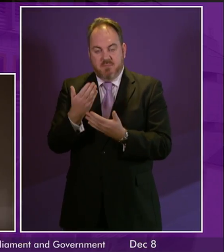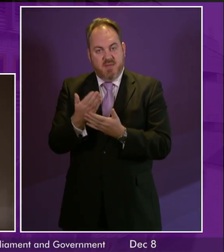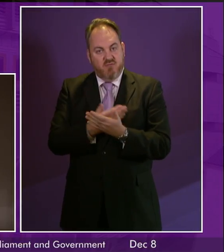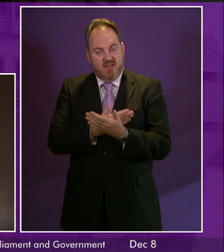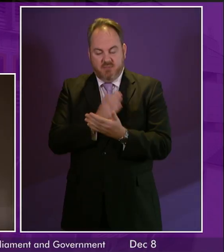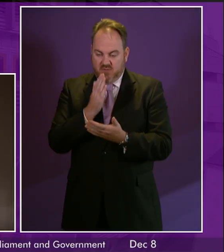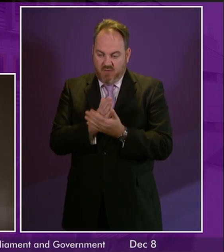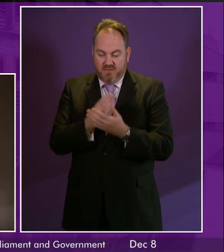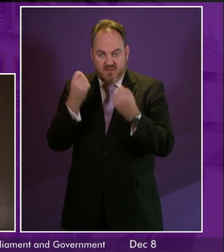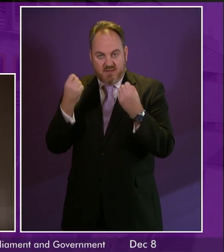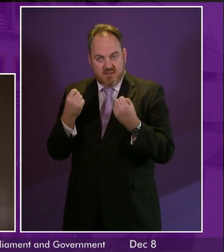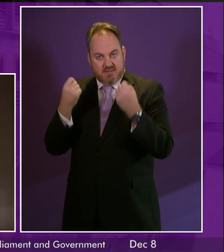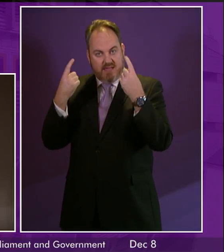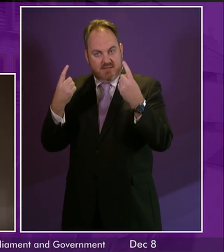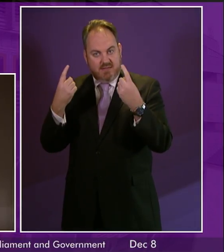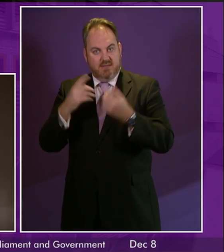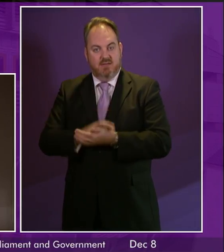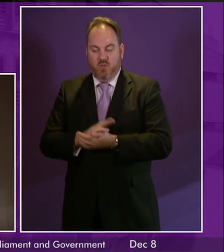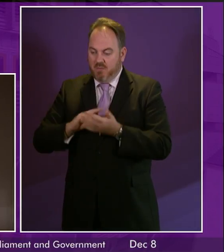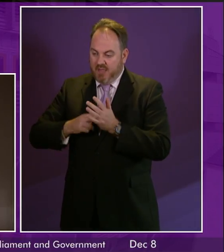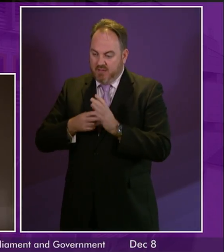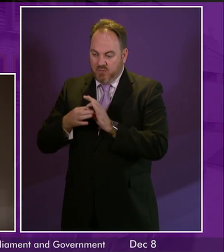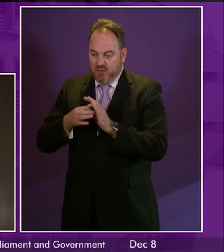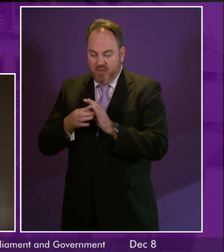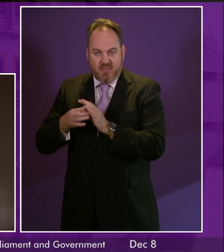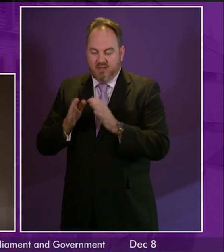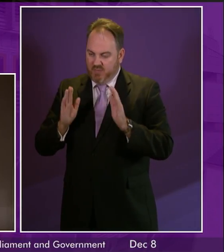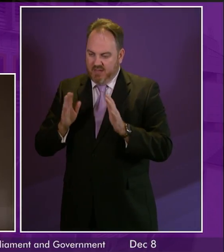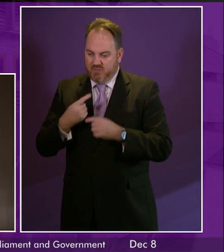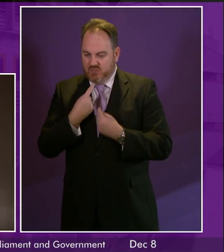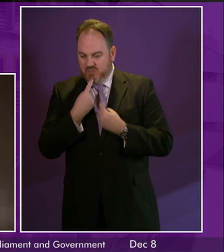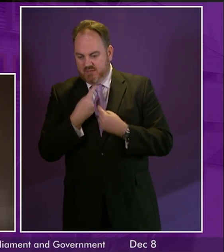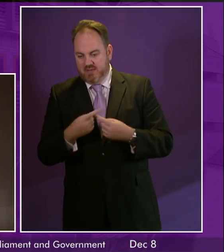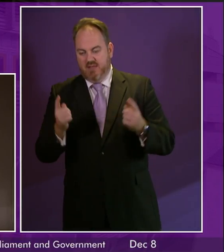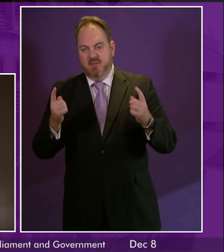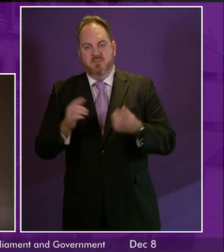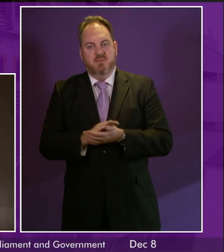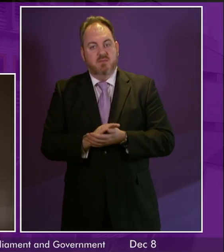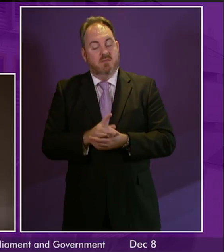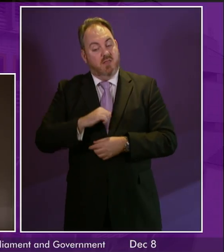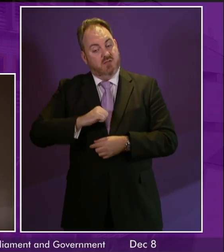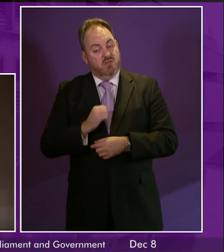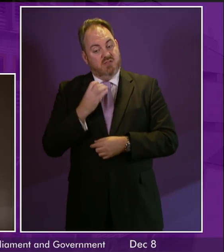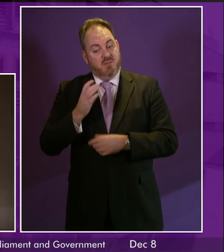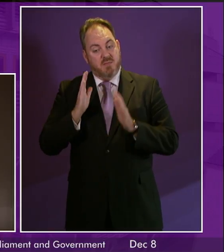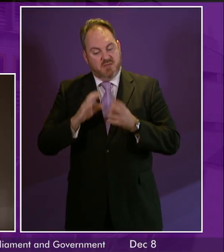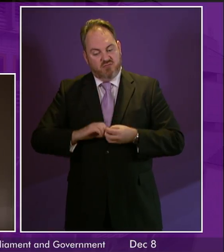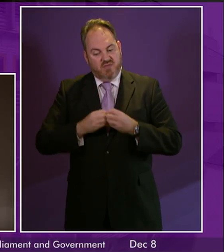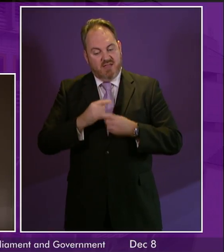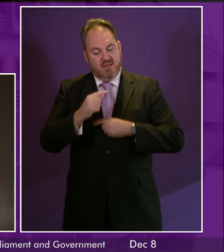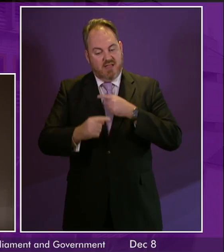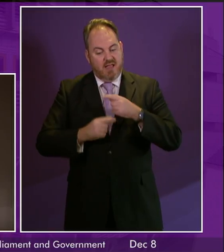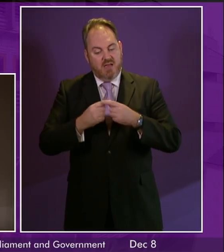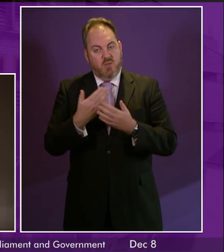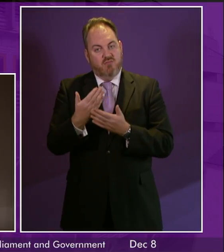that the Scottish Government enters into. In addition, the agreement requires the Scottish Government to prepare an annual report